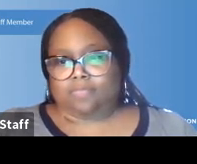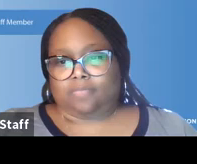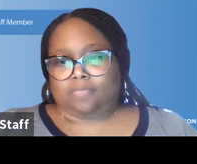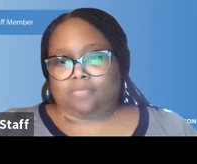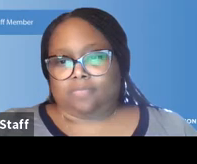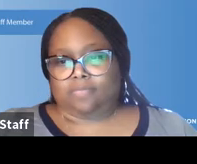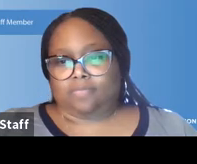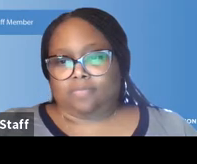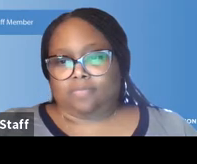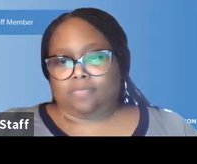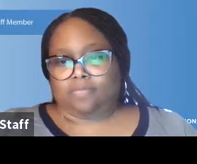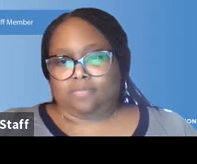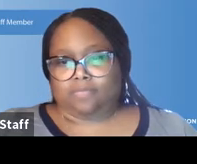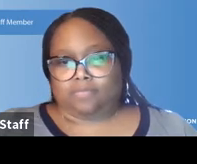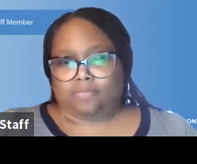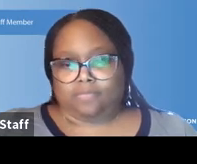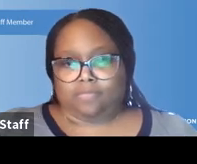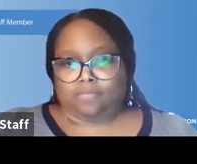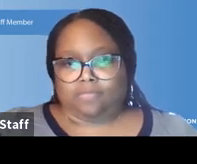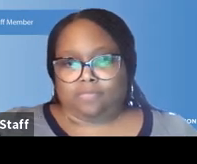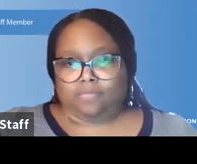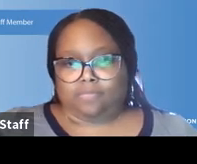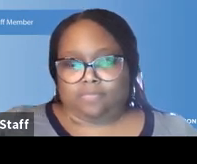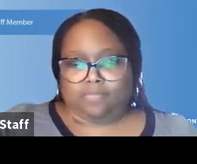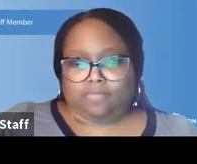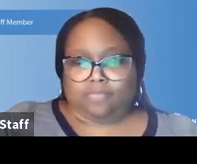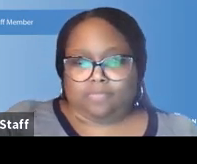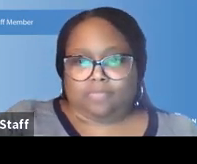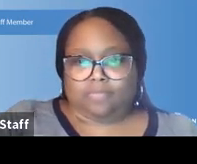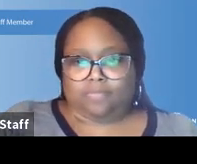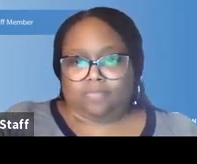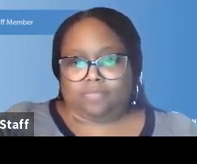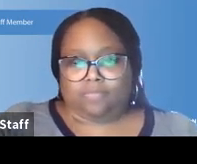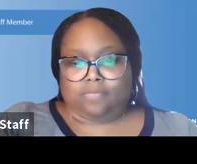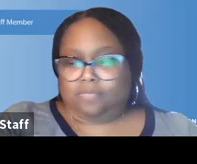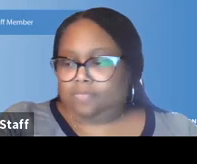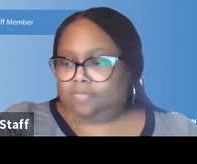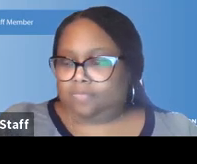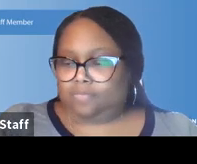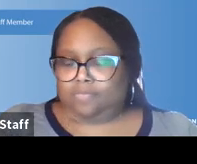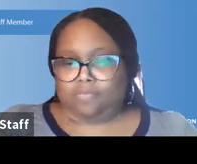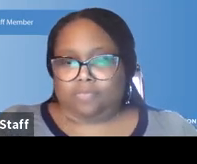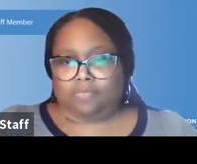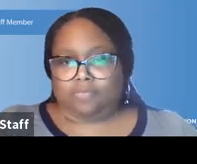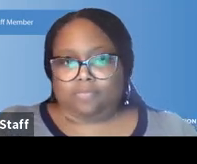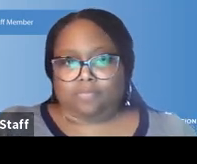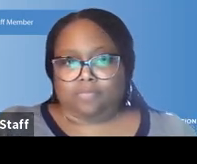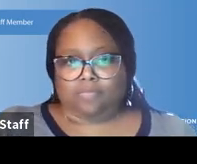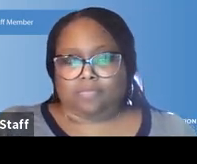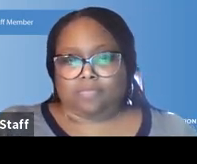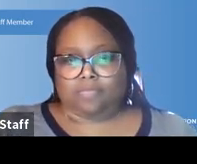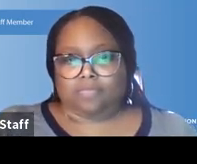of the screen, tap the ellipsis icon on the bottom right. Three